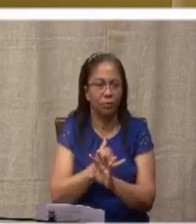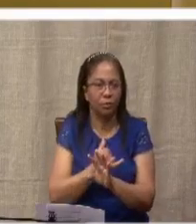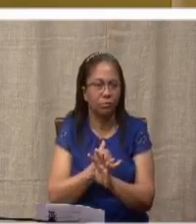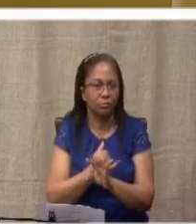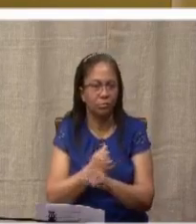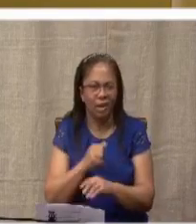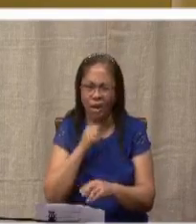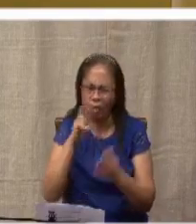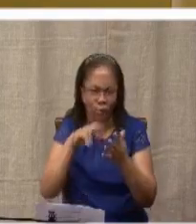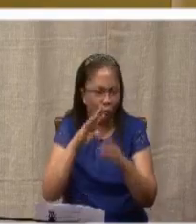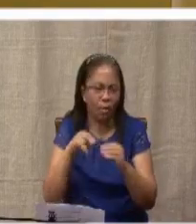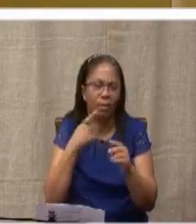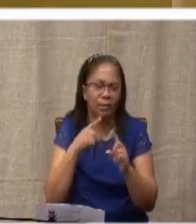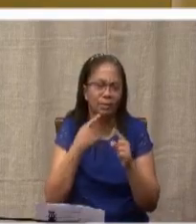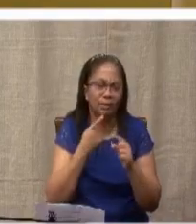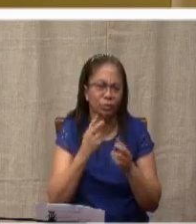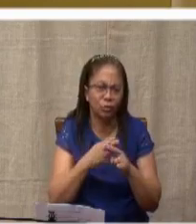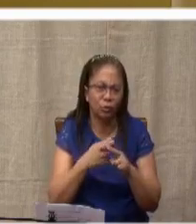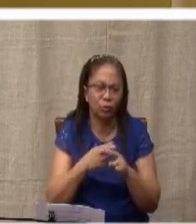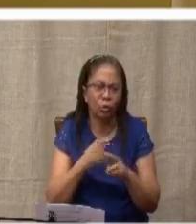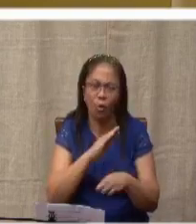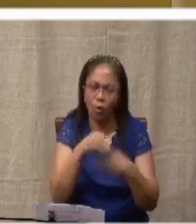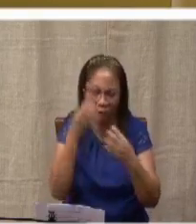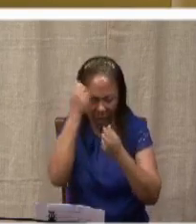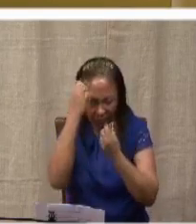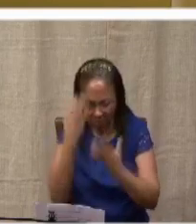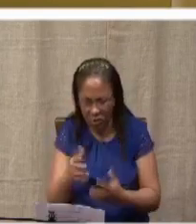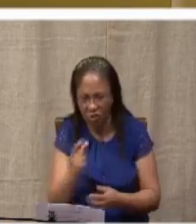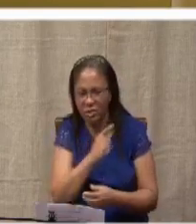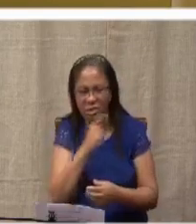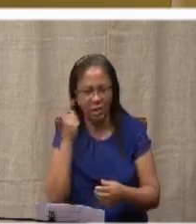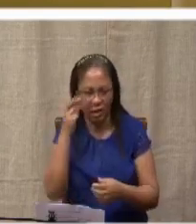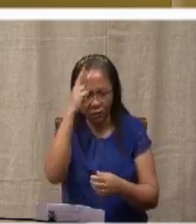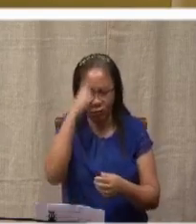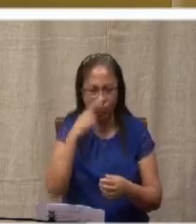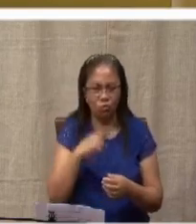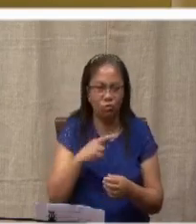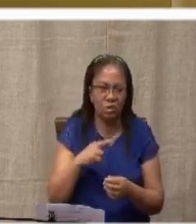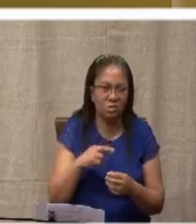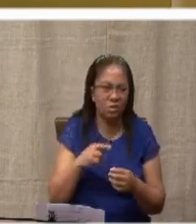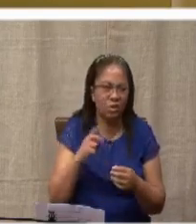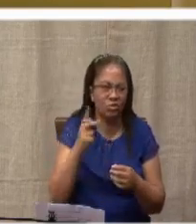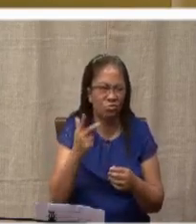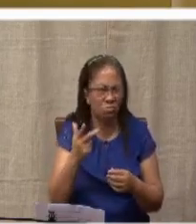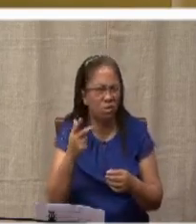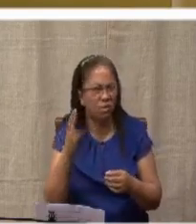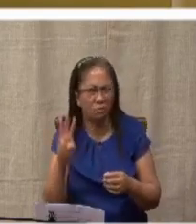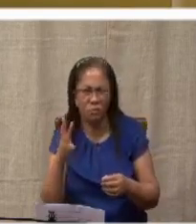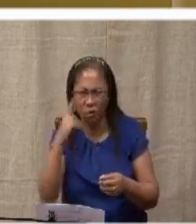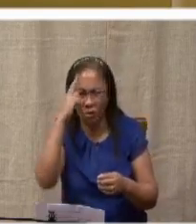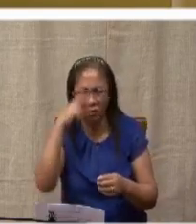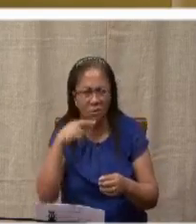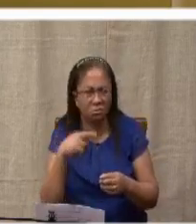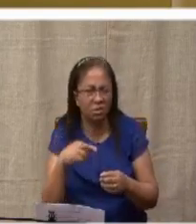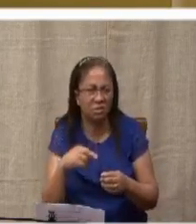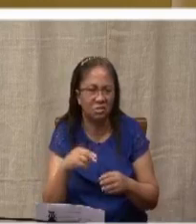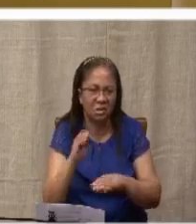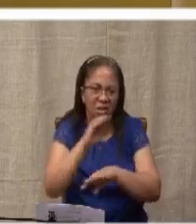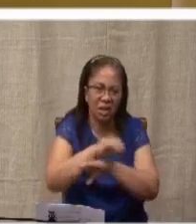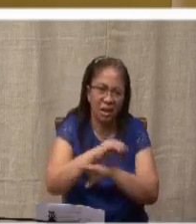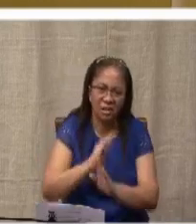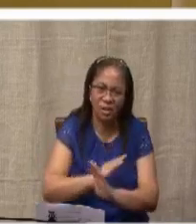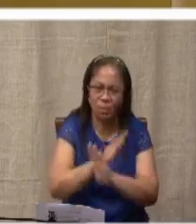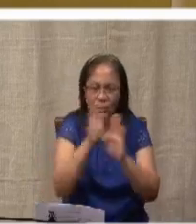i'm not going to read everything but everything is in it all our lantern retreats we have three or four retreats going on daytime night time